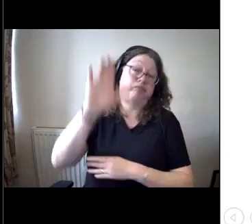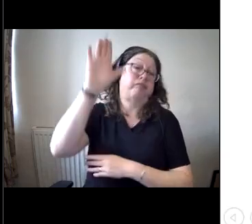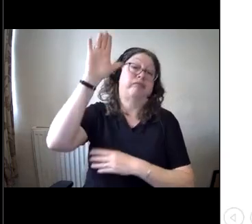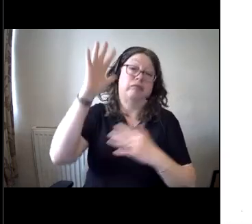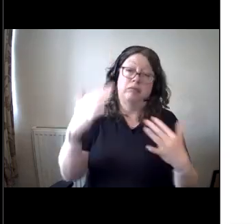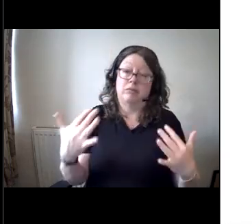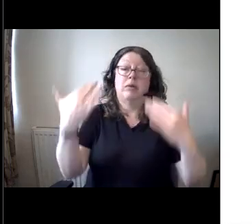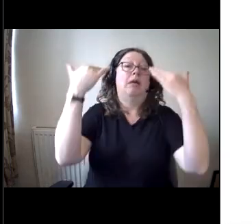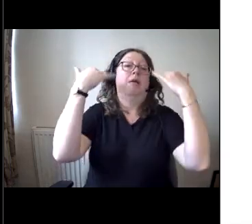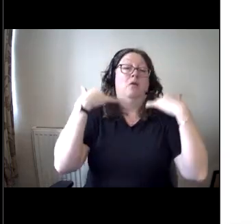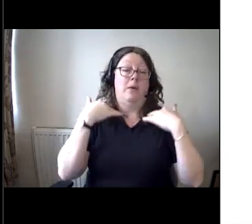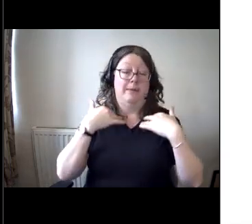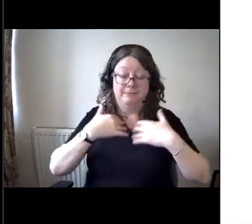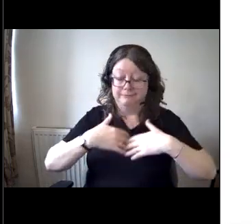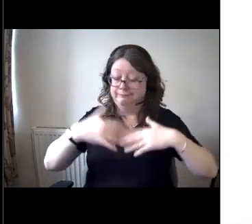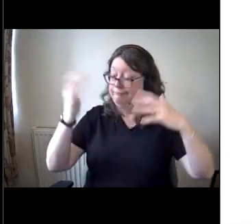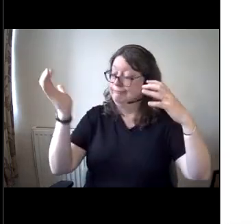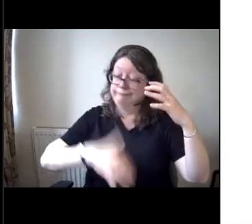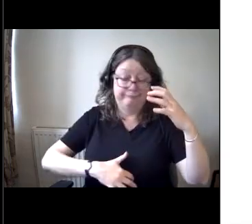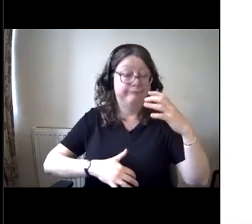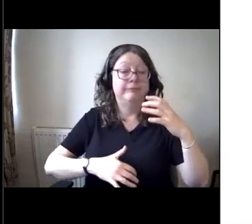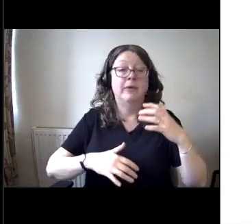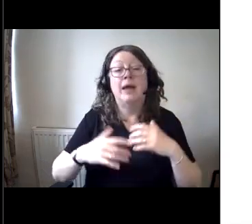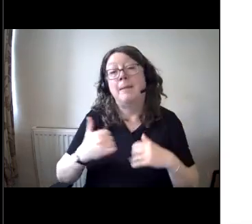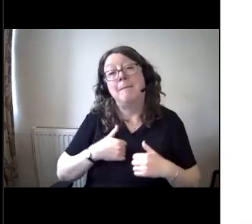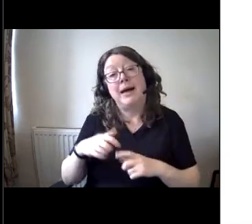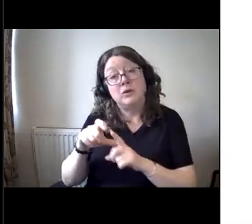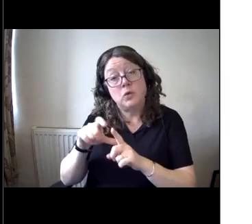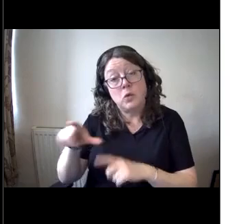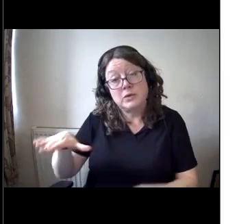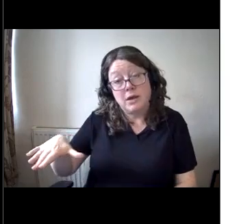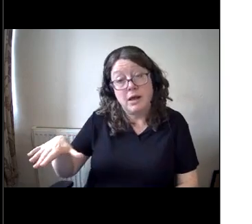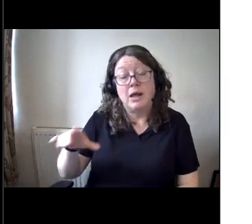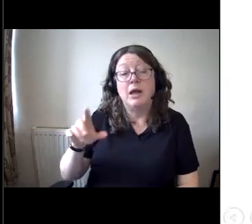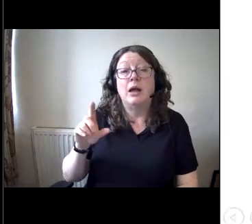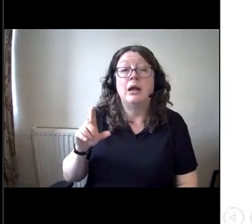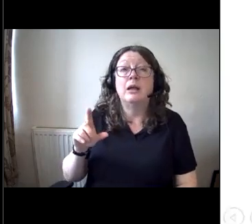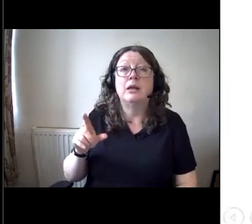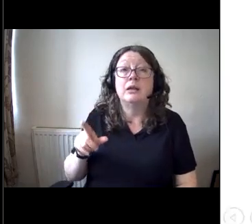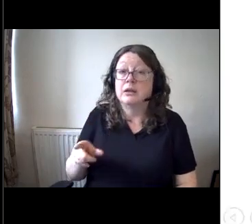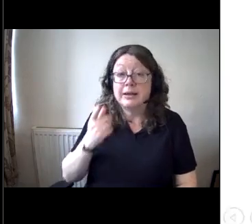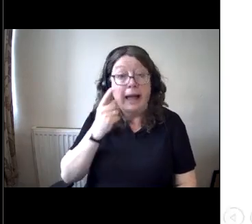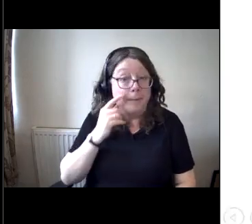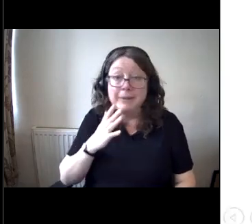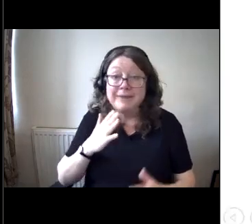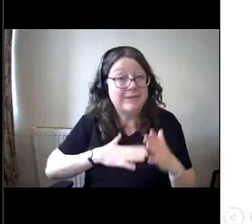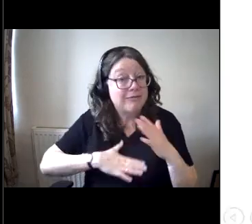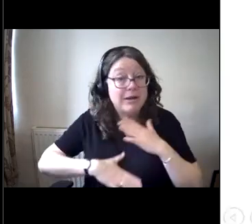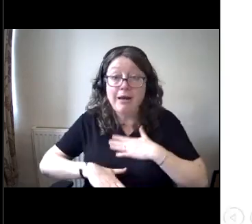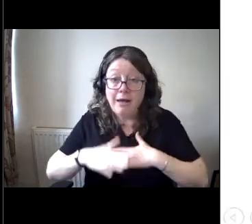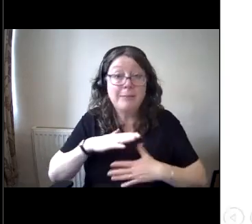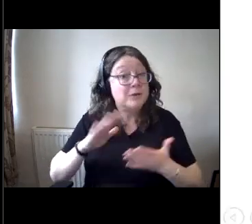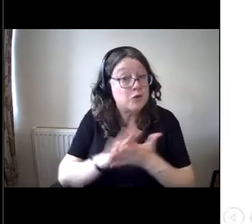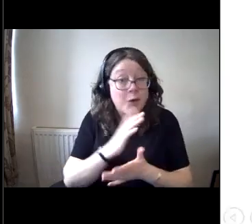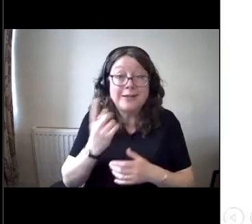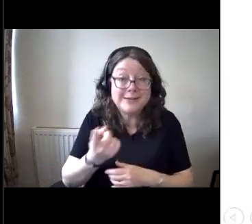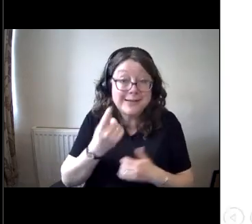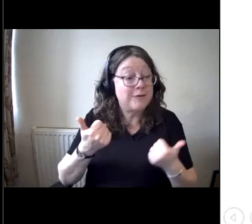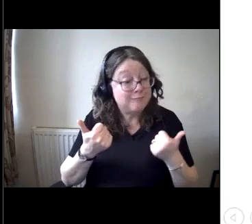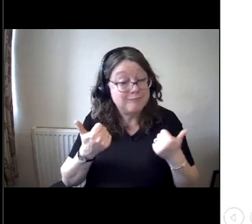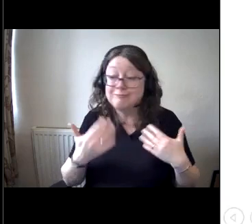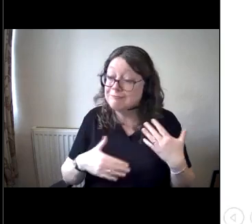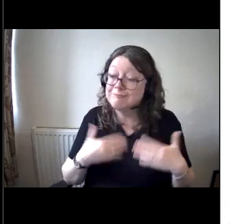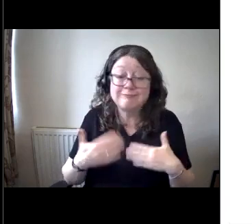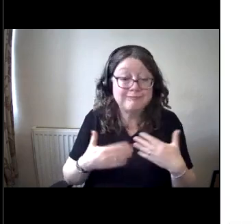moment. So for my little girl, one of the triggers for her is, she can be actually quite calm, enjoying herself, and then